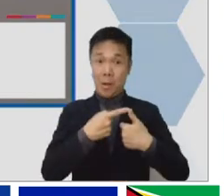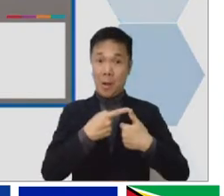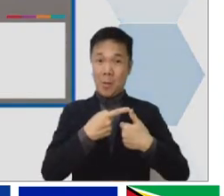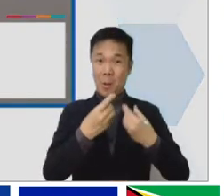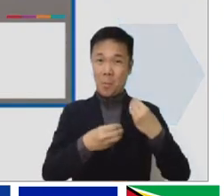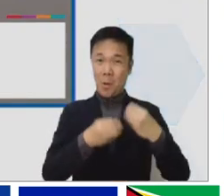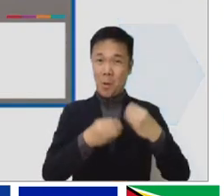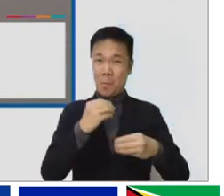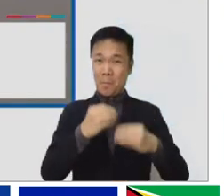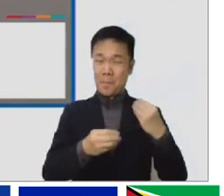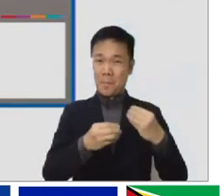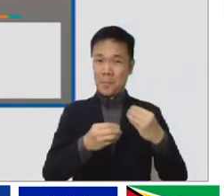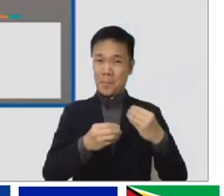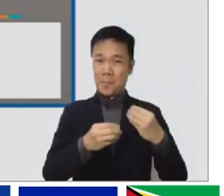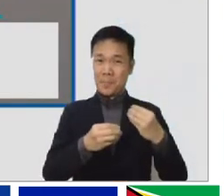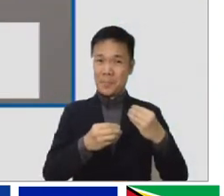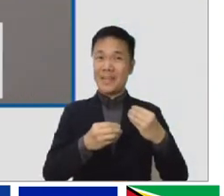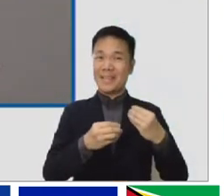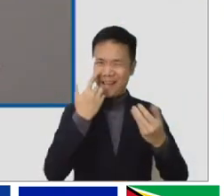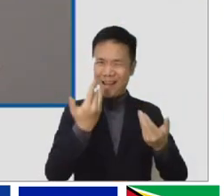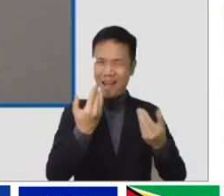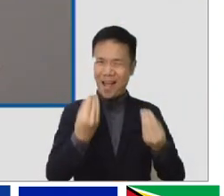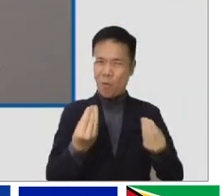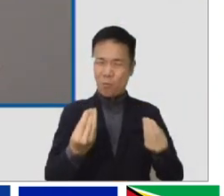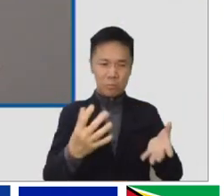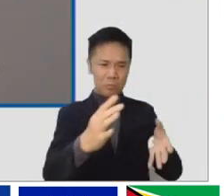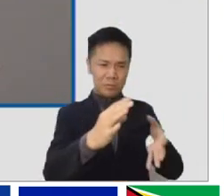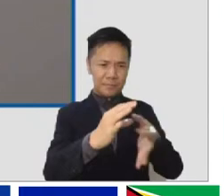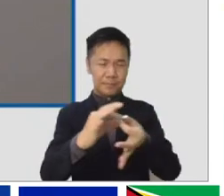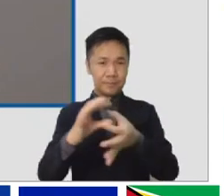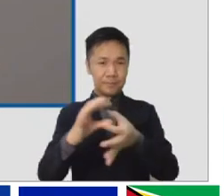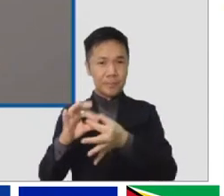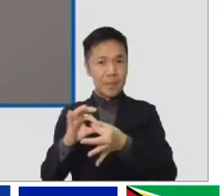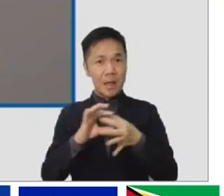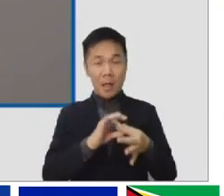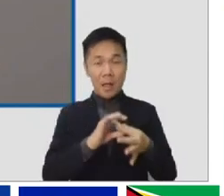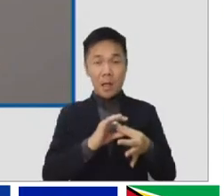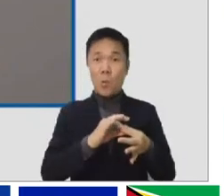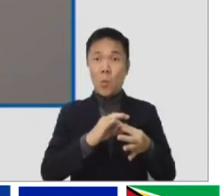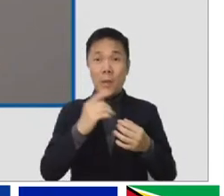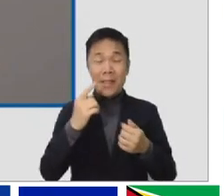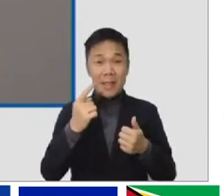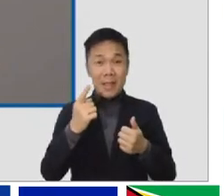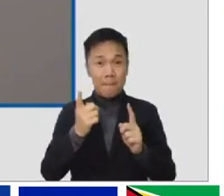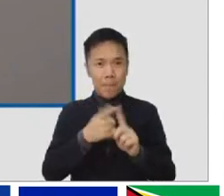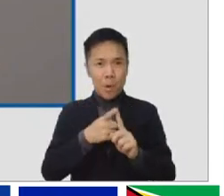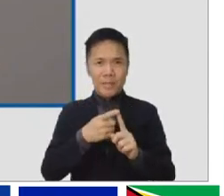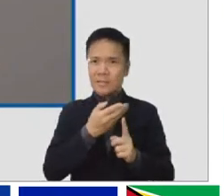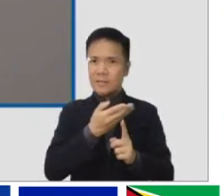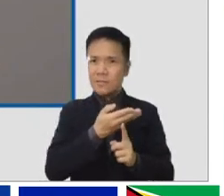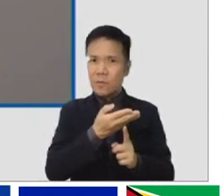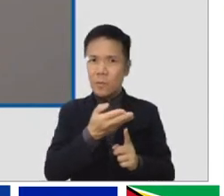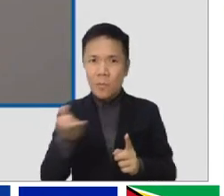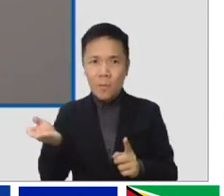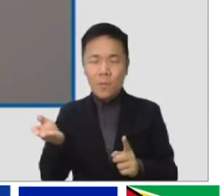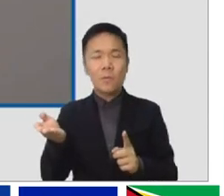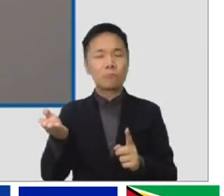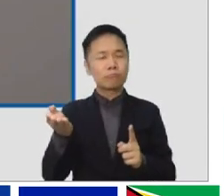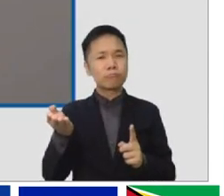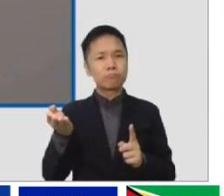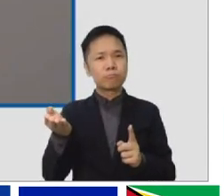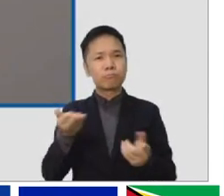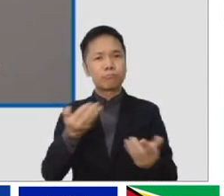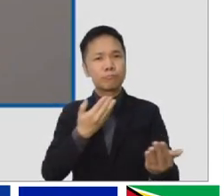very to have this to make this a very interactive session.